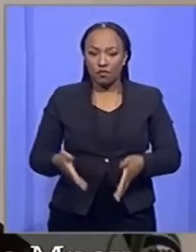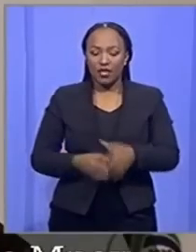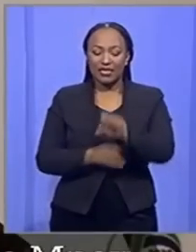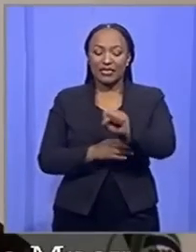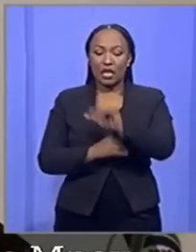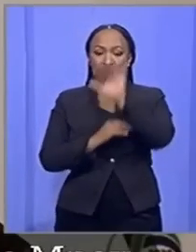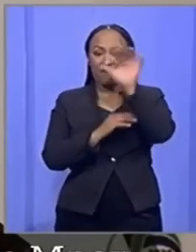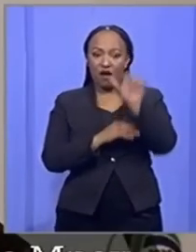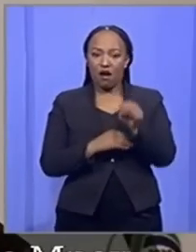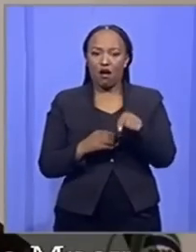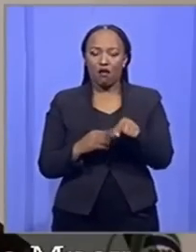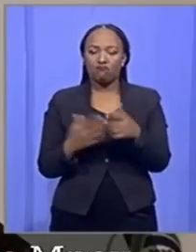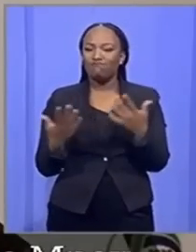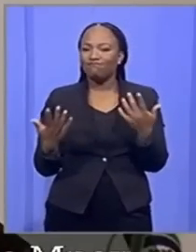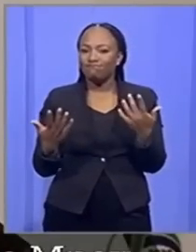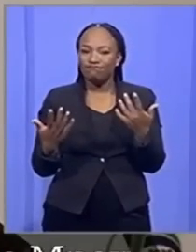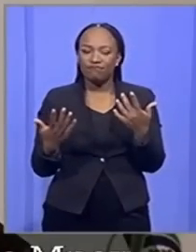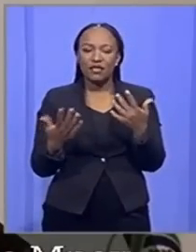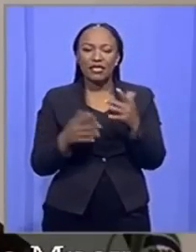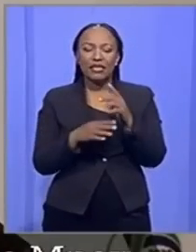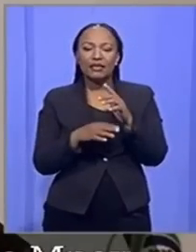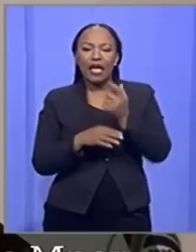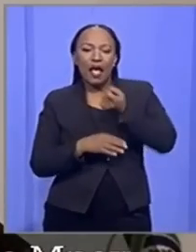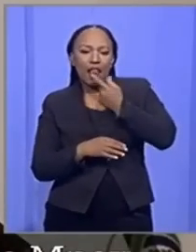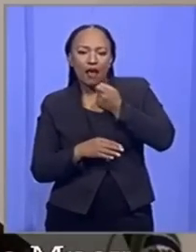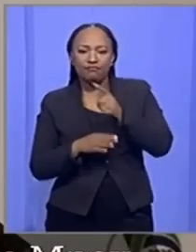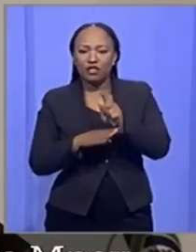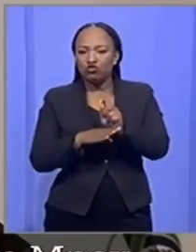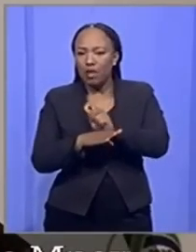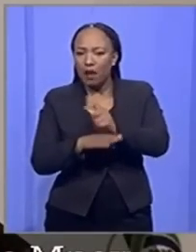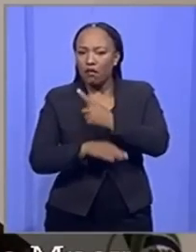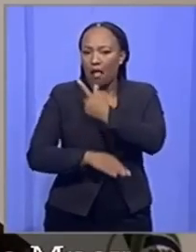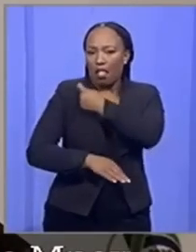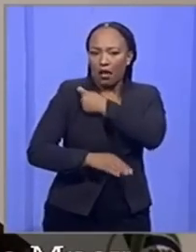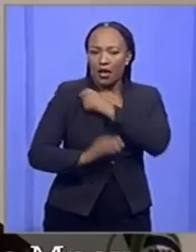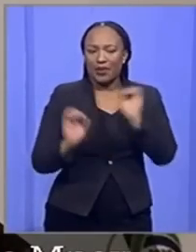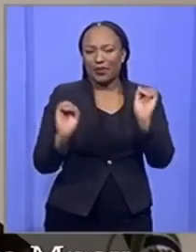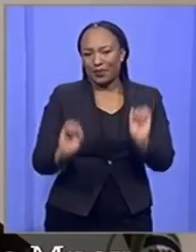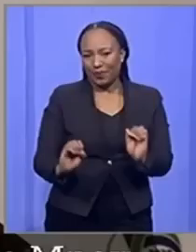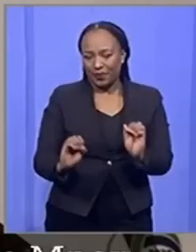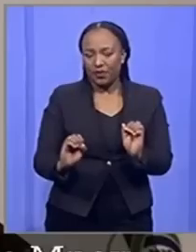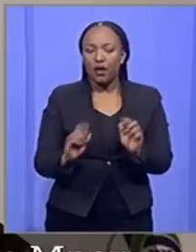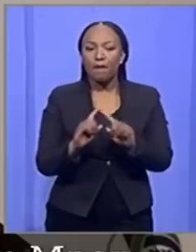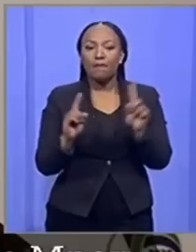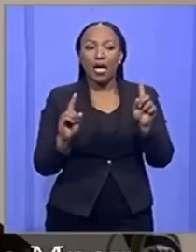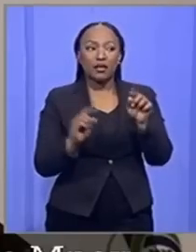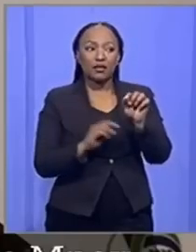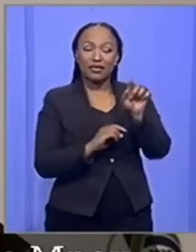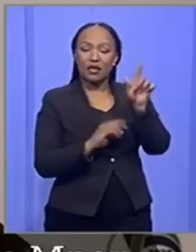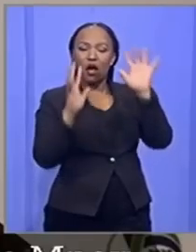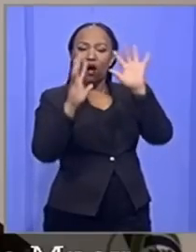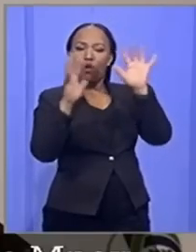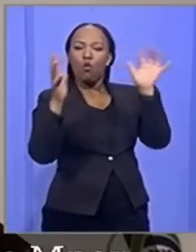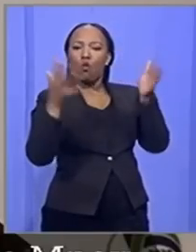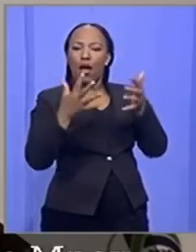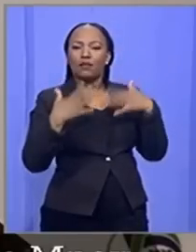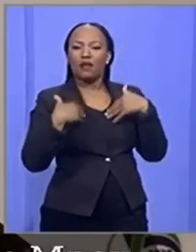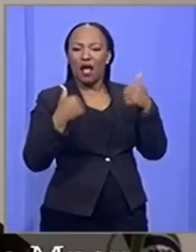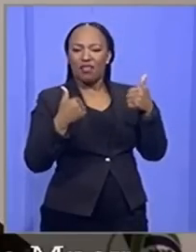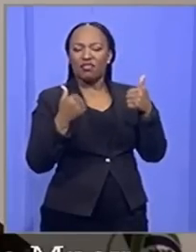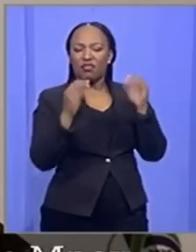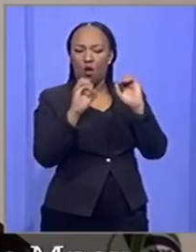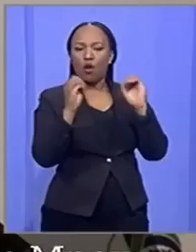don't have a registered treatment for Mpox. However, the World Health Organization recommends